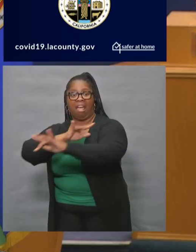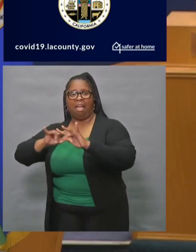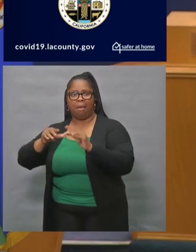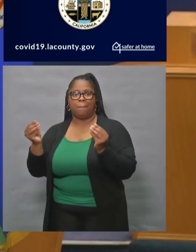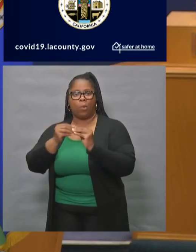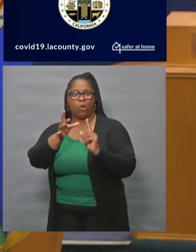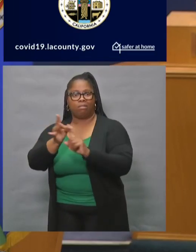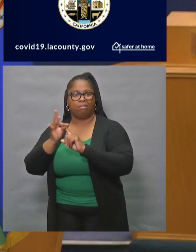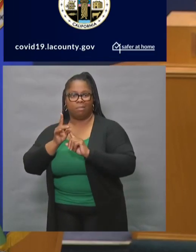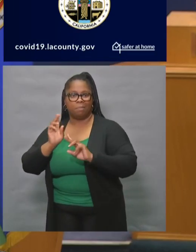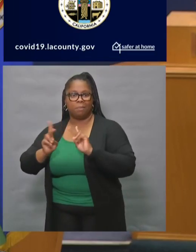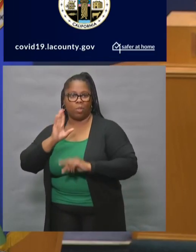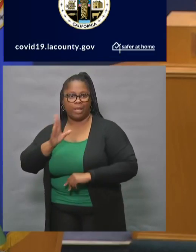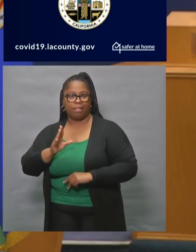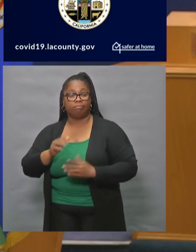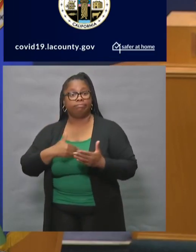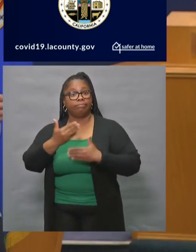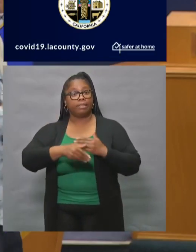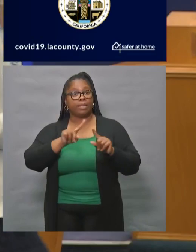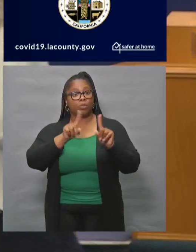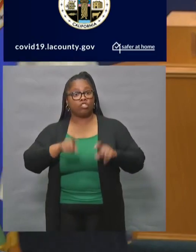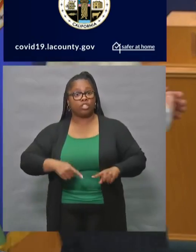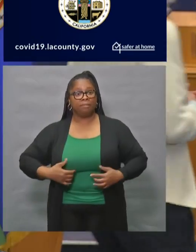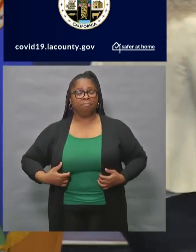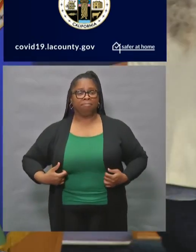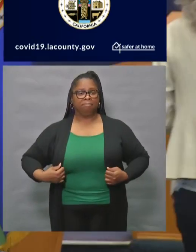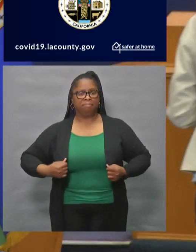thanks for your questions, Dave. We'll take the next question.